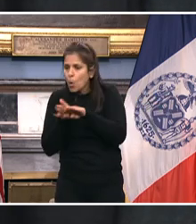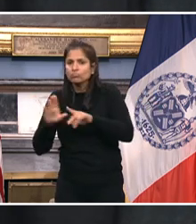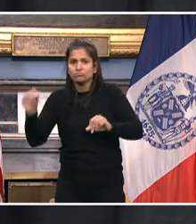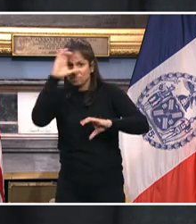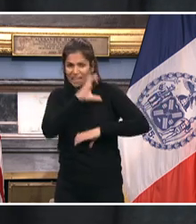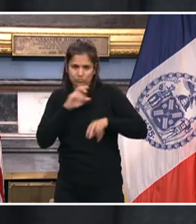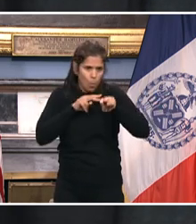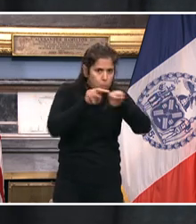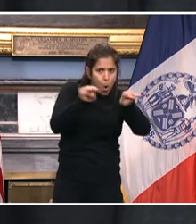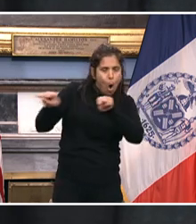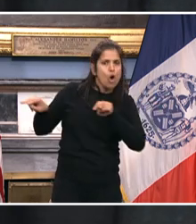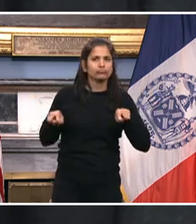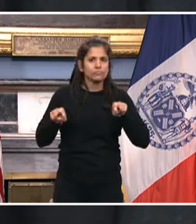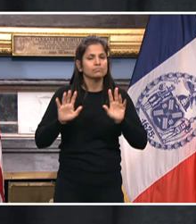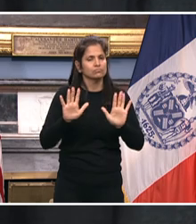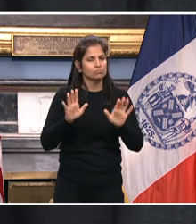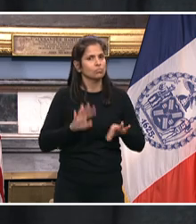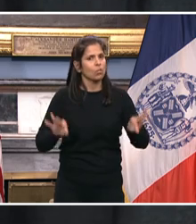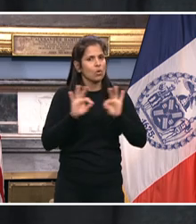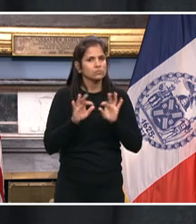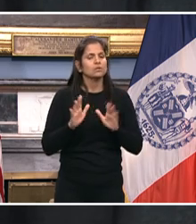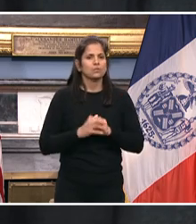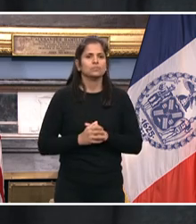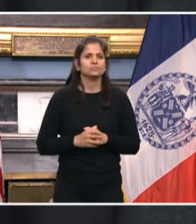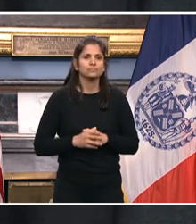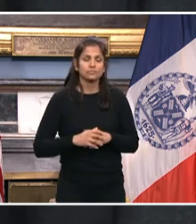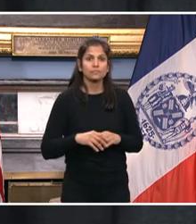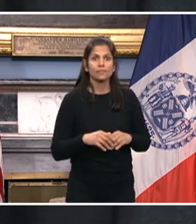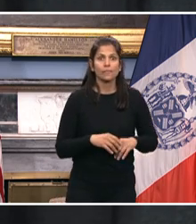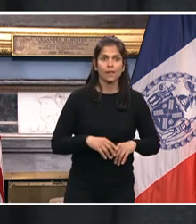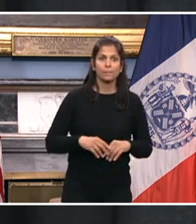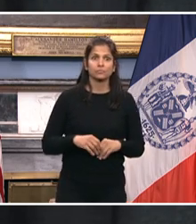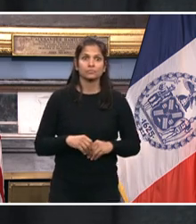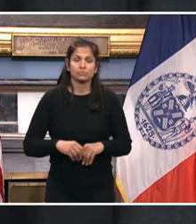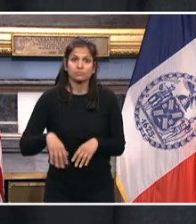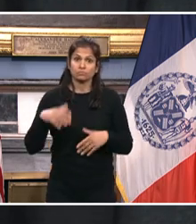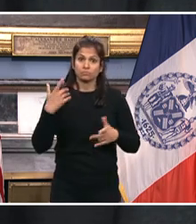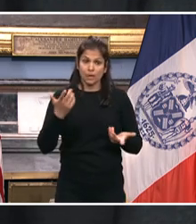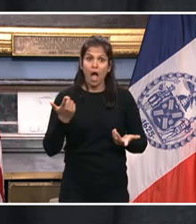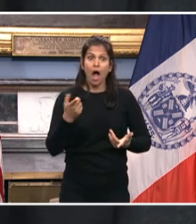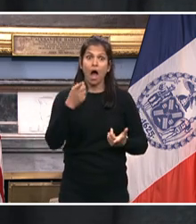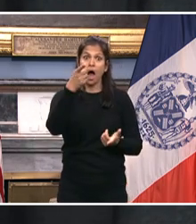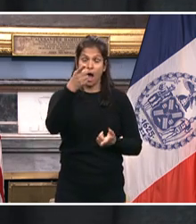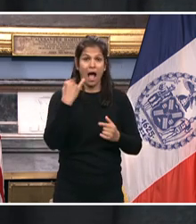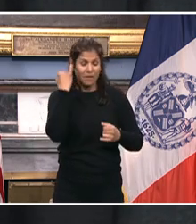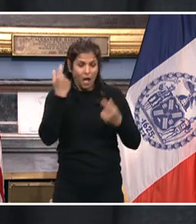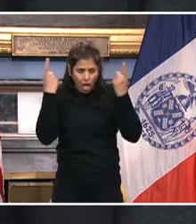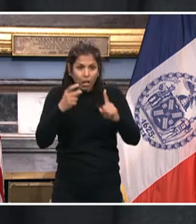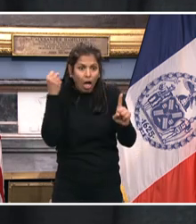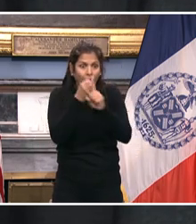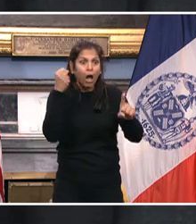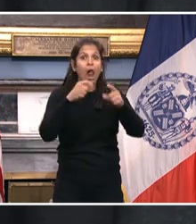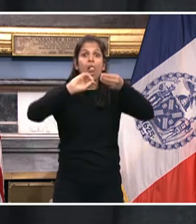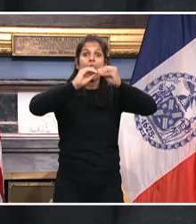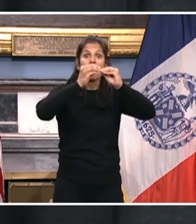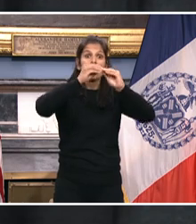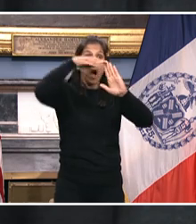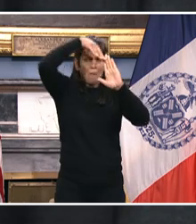the very beginning again, you know, getting back to where we were those first days. And then that's the pathway to the eventual day where there's effectively no